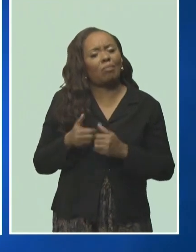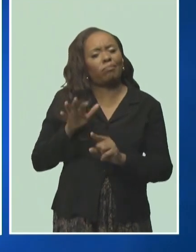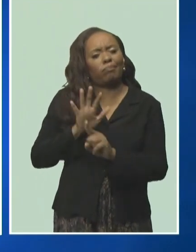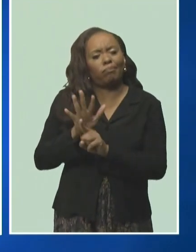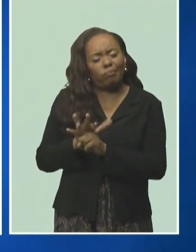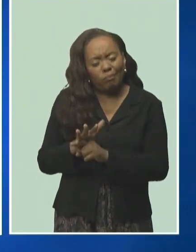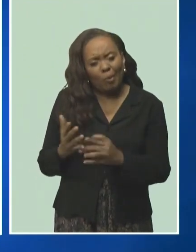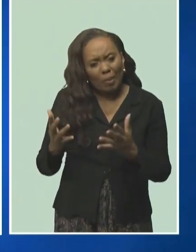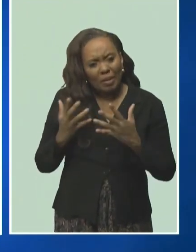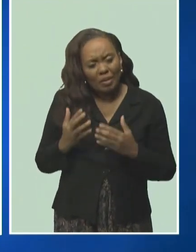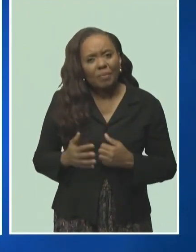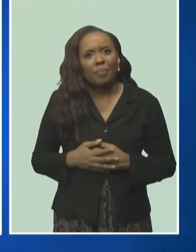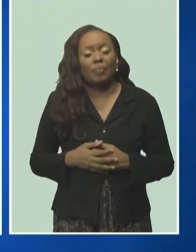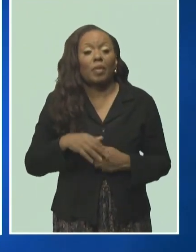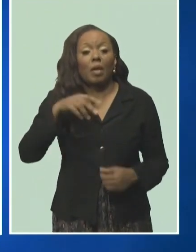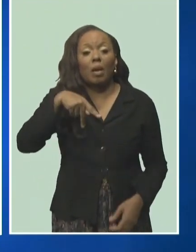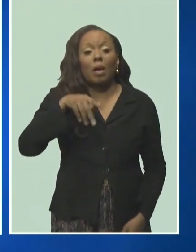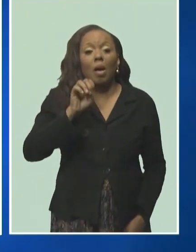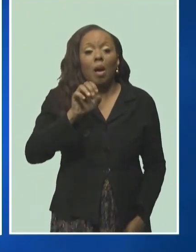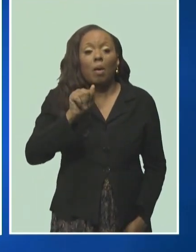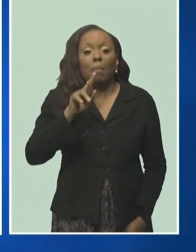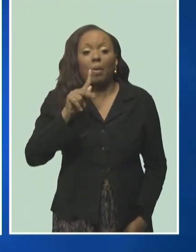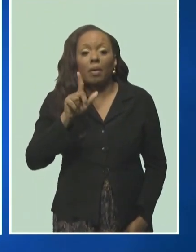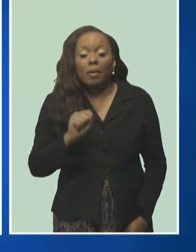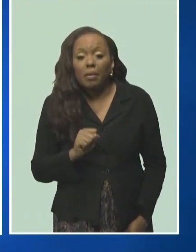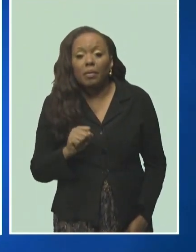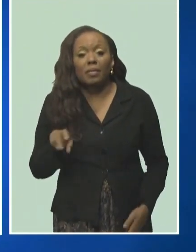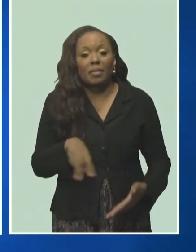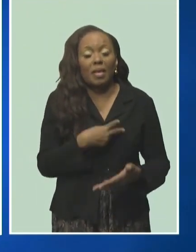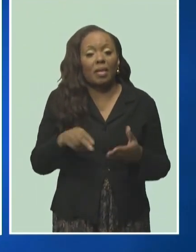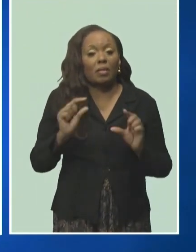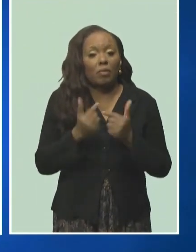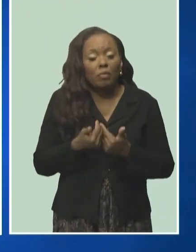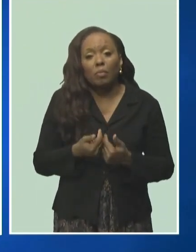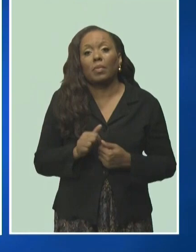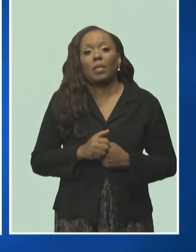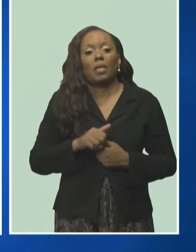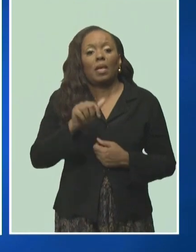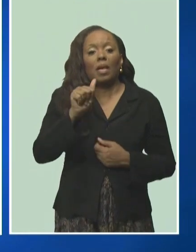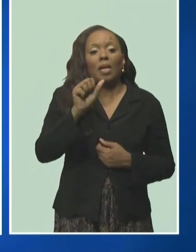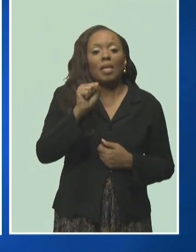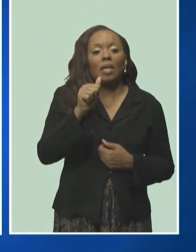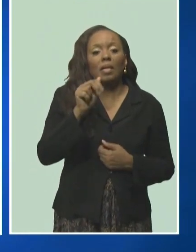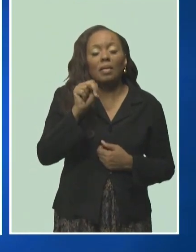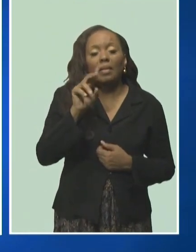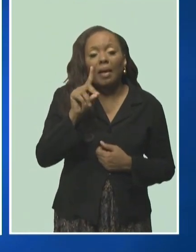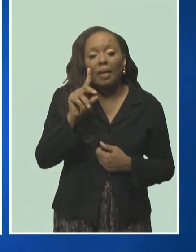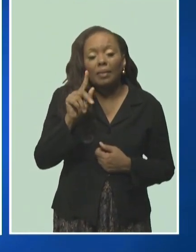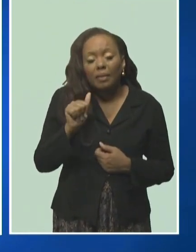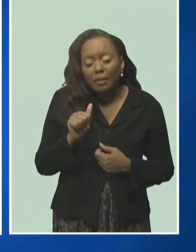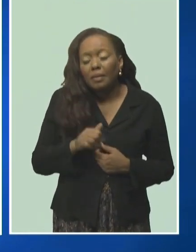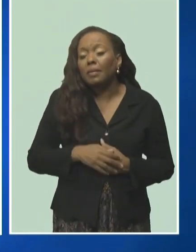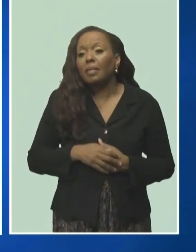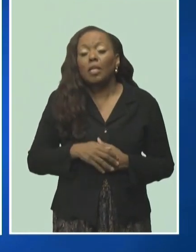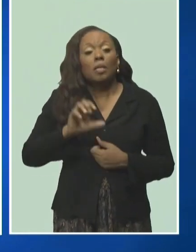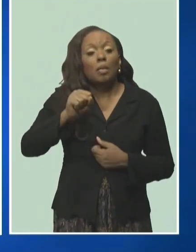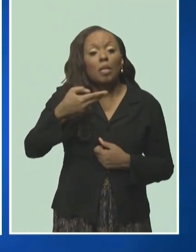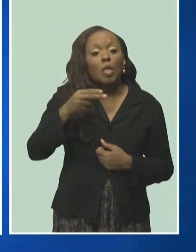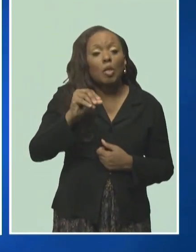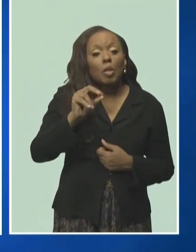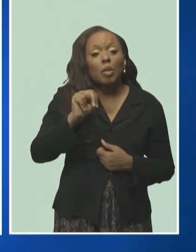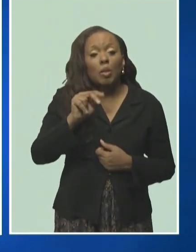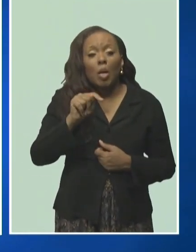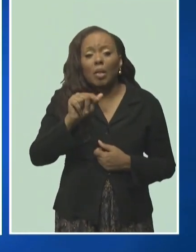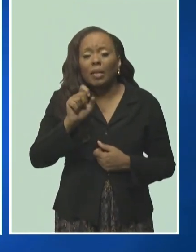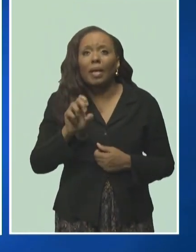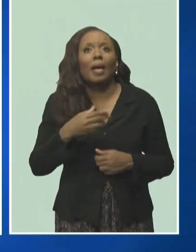great dancer. Pearls Dance Academy, Sunrock, Asanta, Shantae, and so many others. It's going to be a